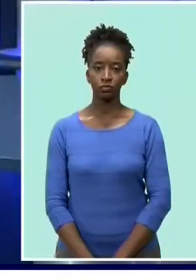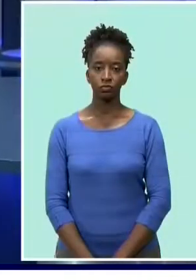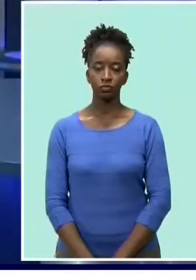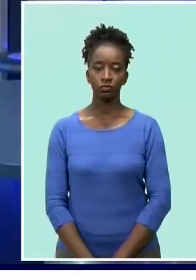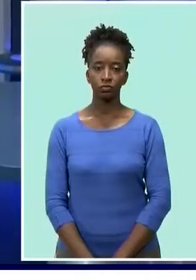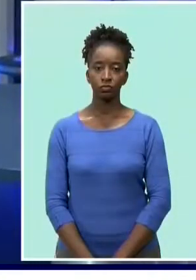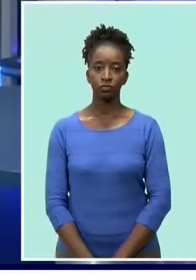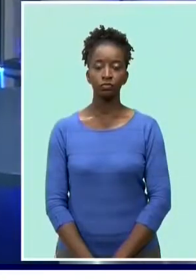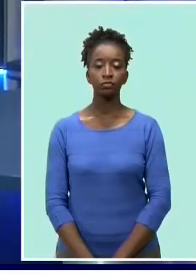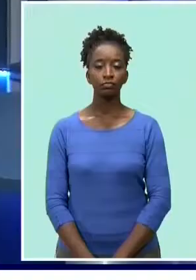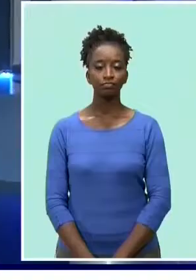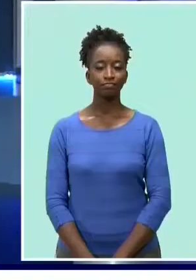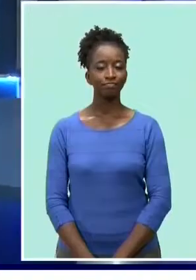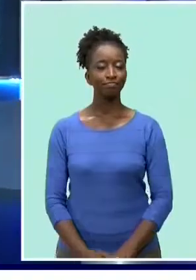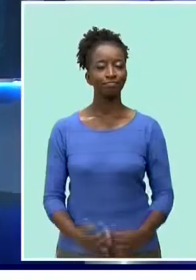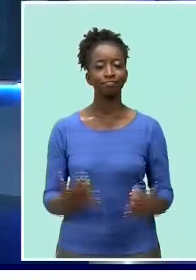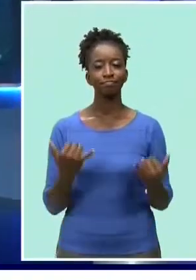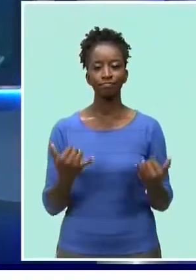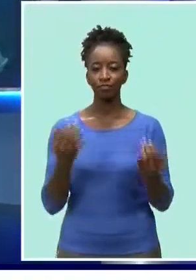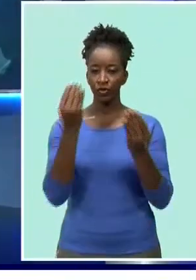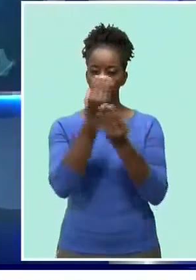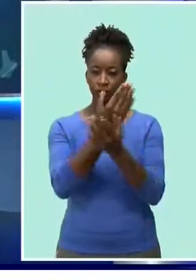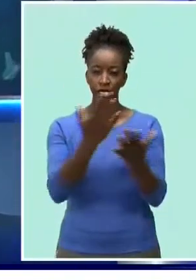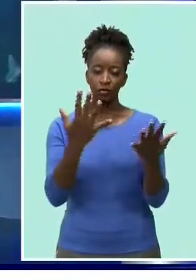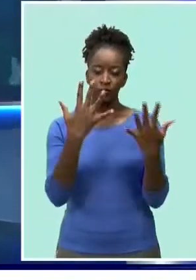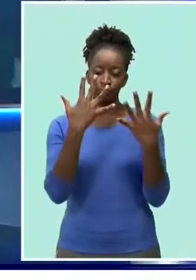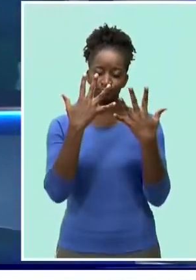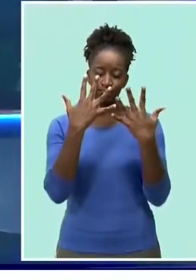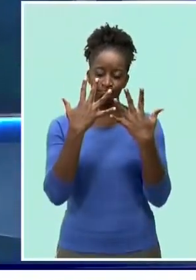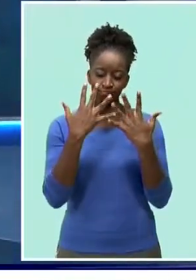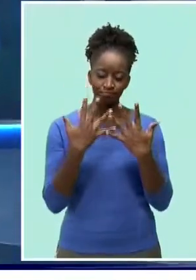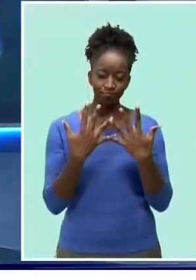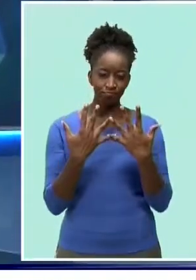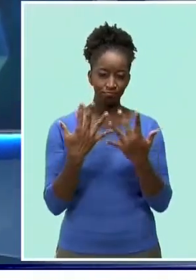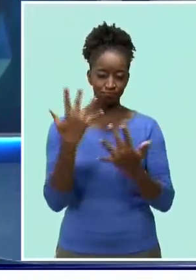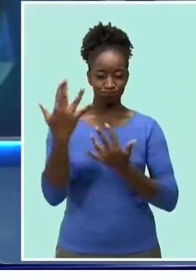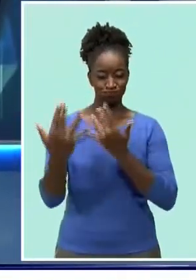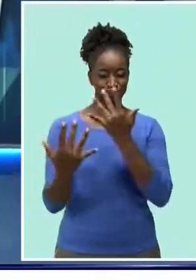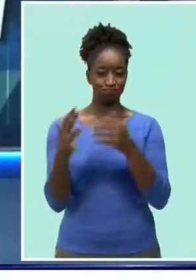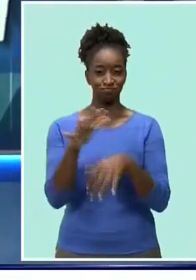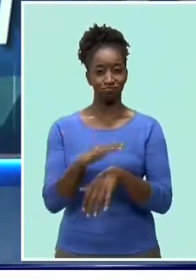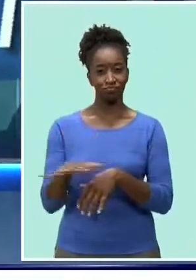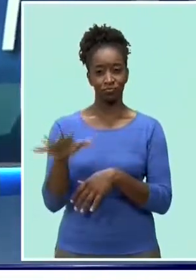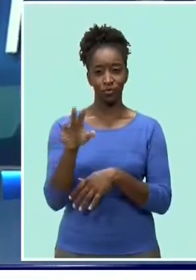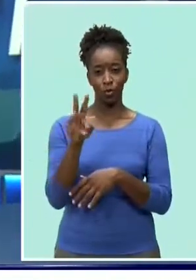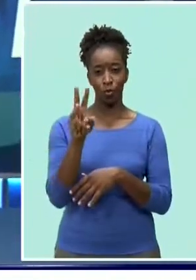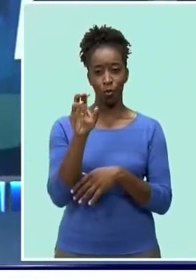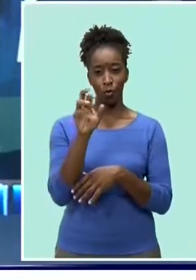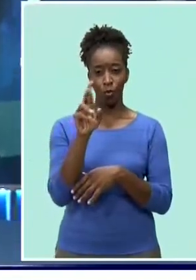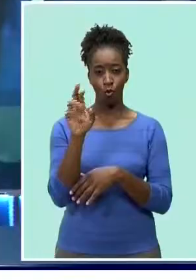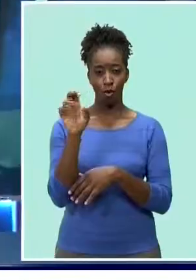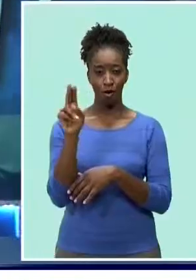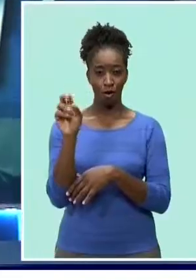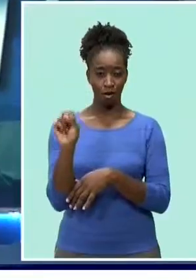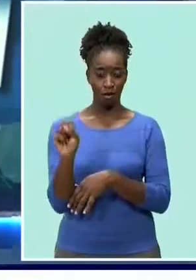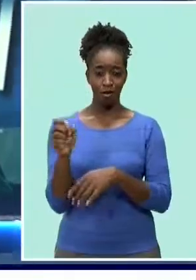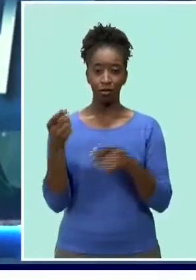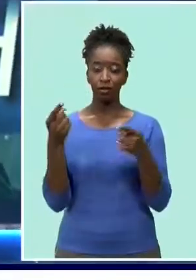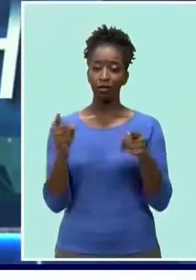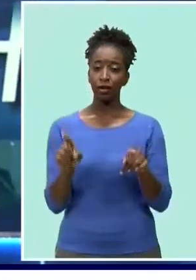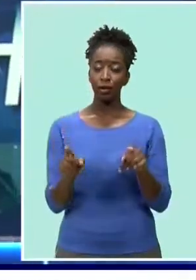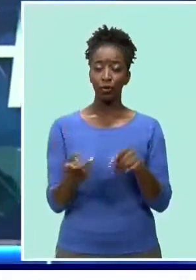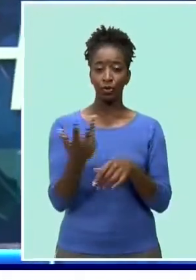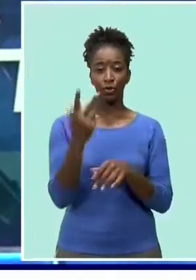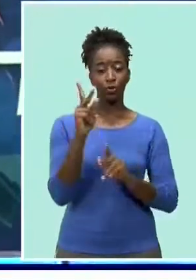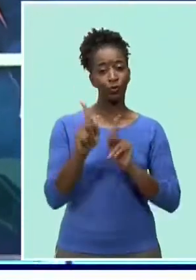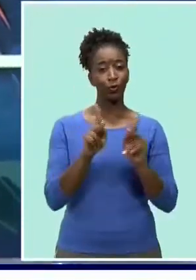And we begin our news with some very sad news. A tragic fire in Warrens this morning has claimed three lives. Lisa Broom is on the scene and joins us